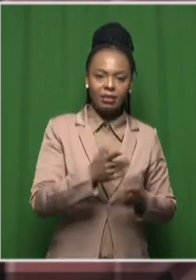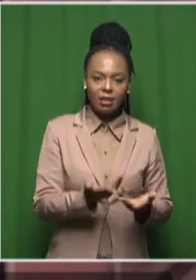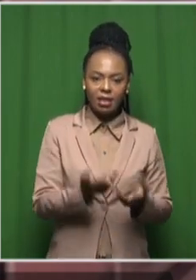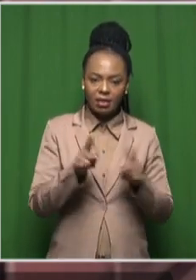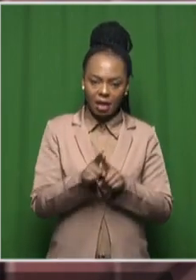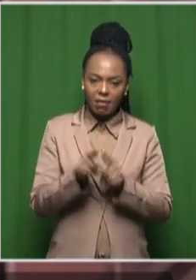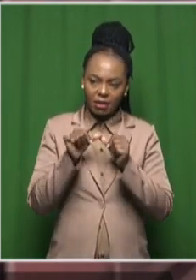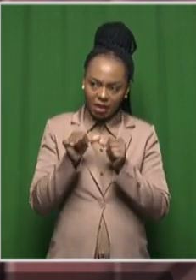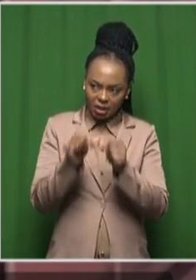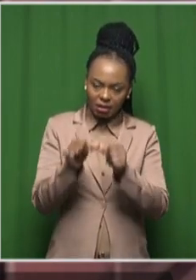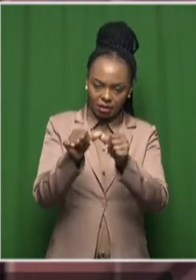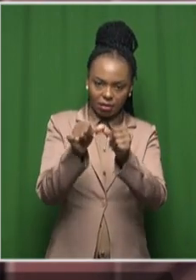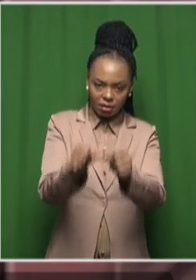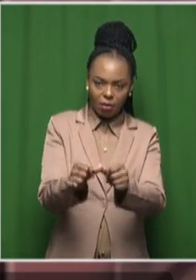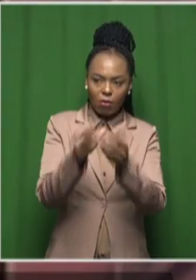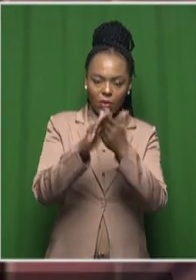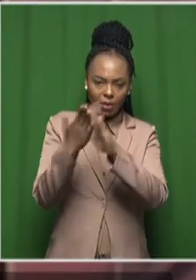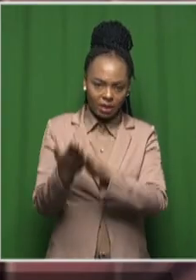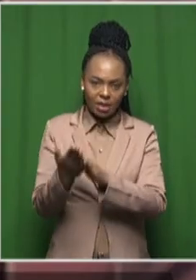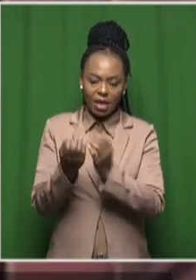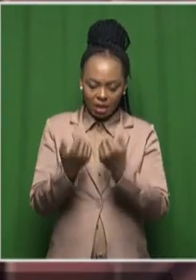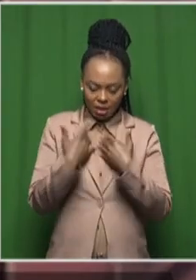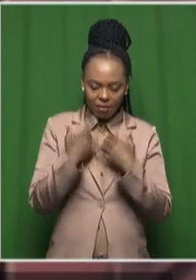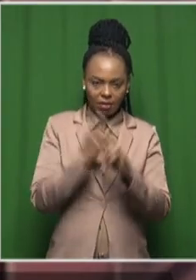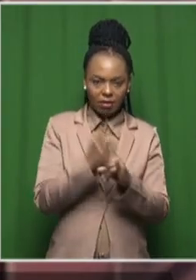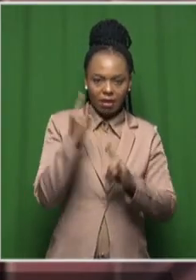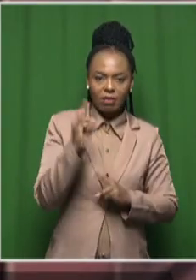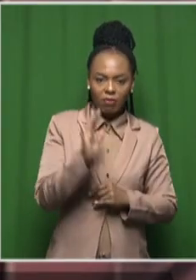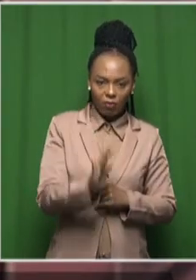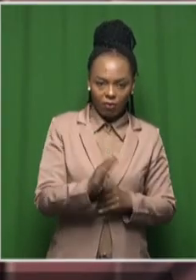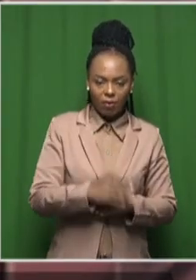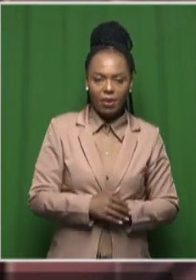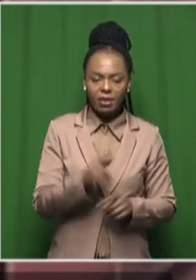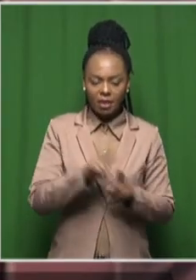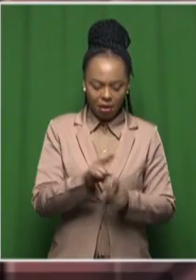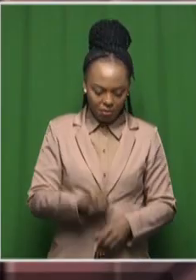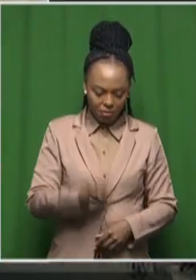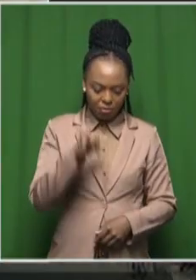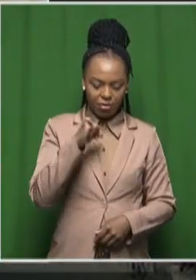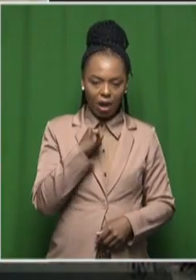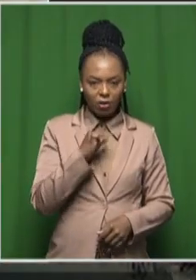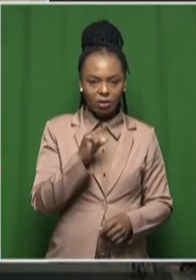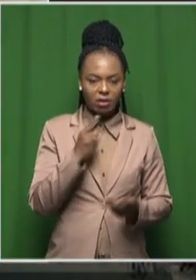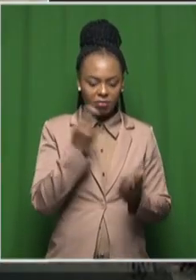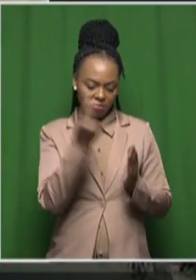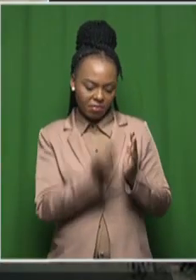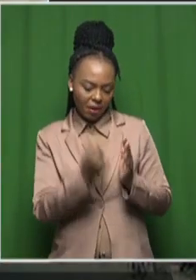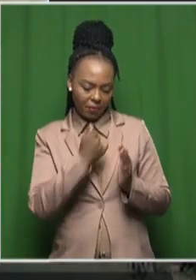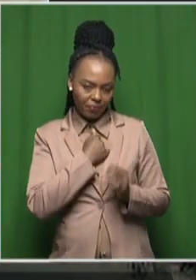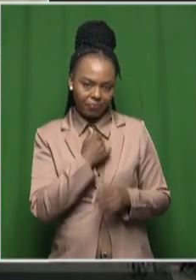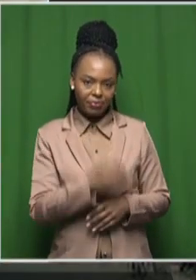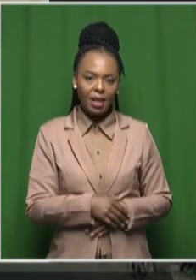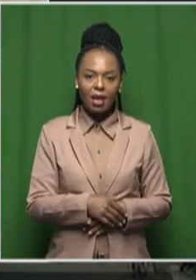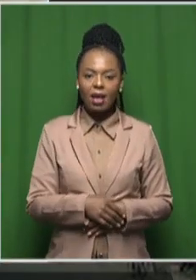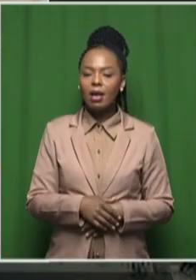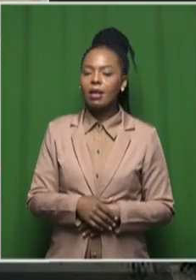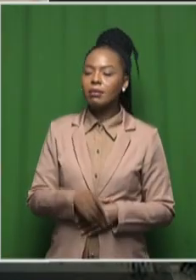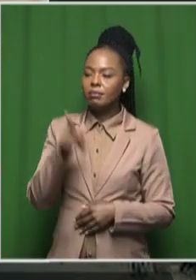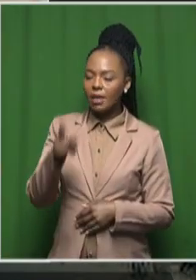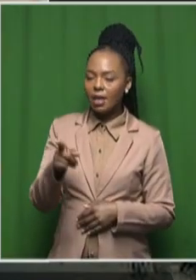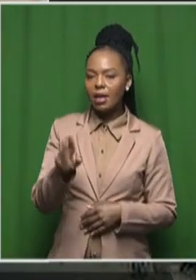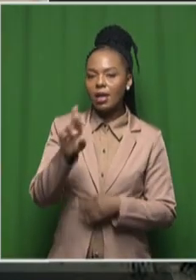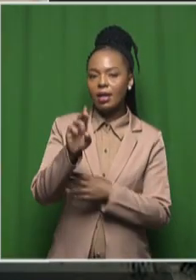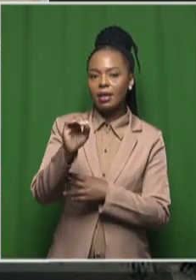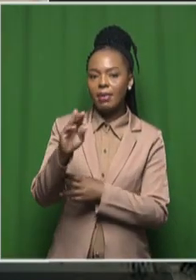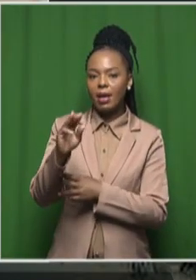me so focused and also proud of what I was creating. Fair point. I take that. Now, Viveka and Rucita, let me also bring you into